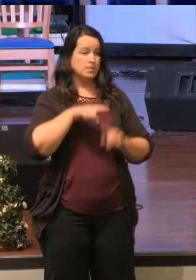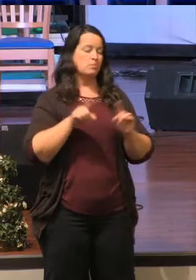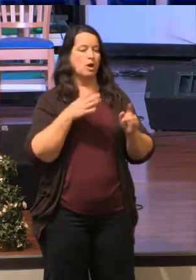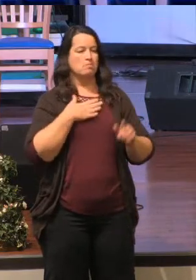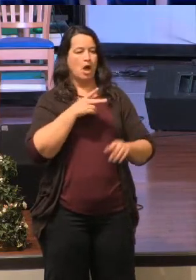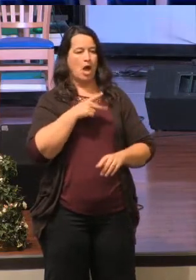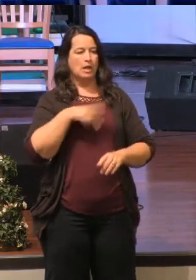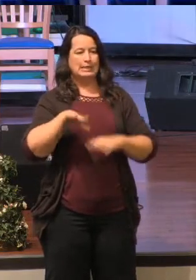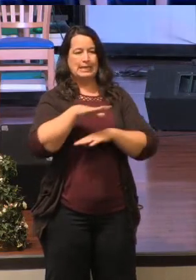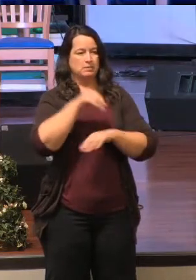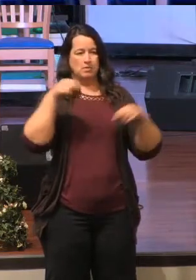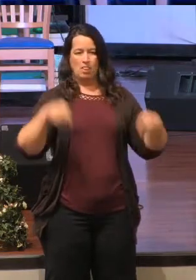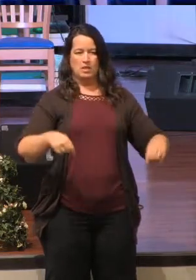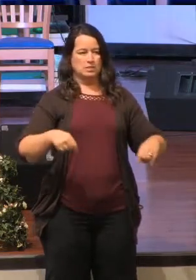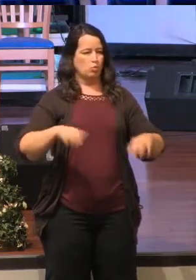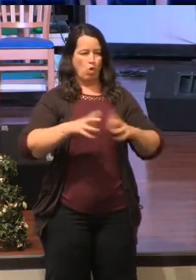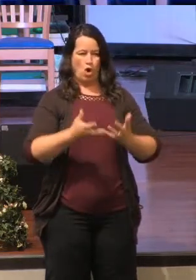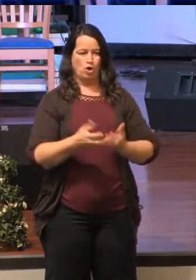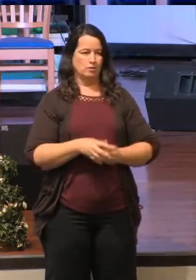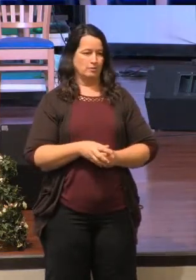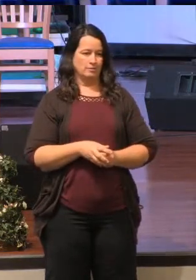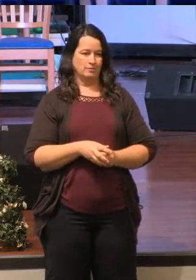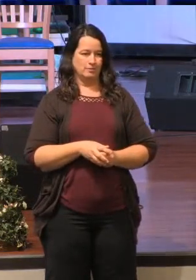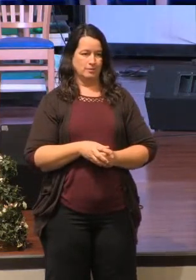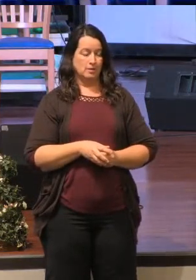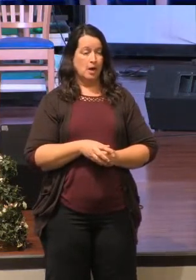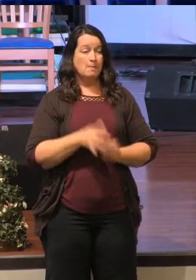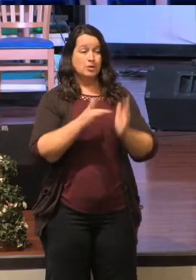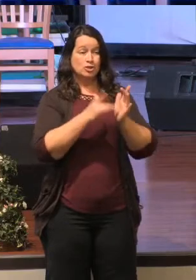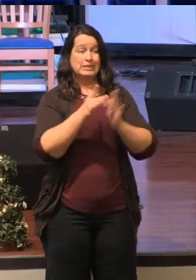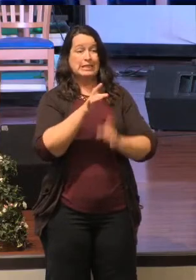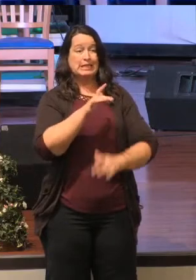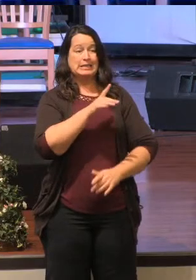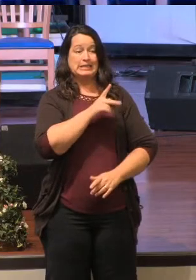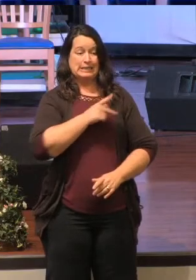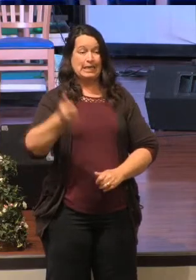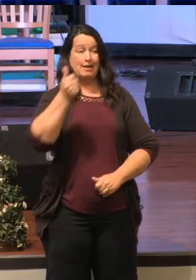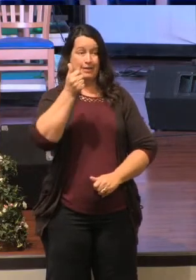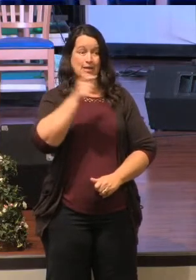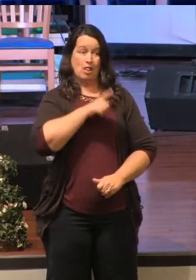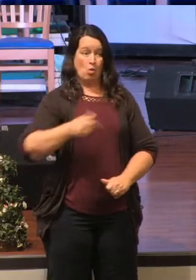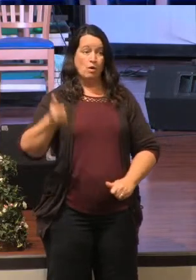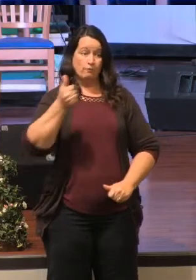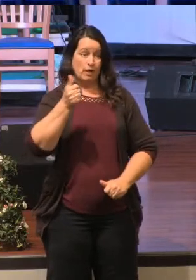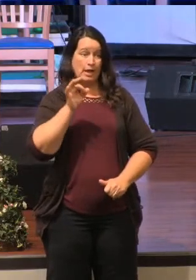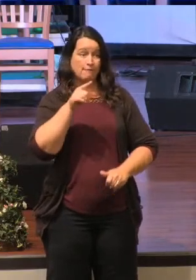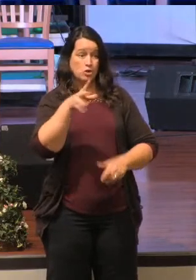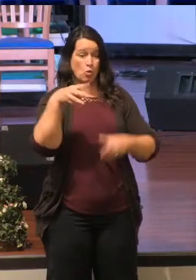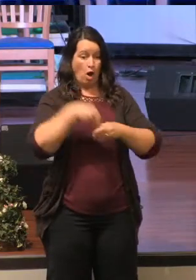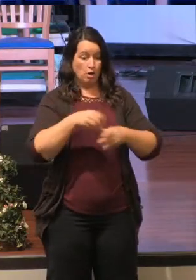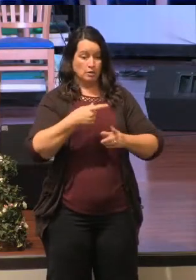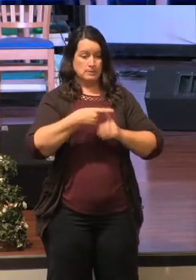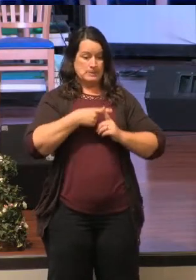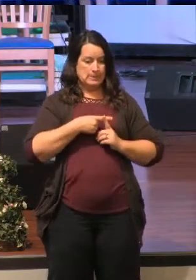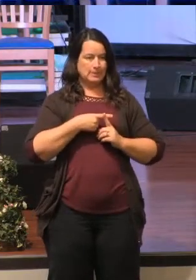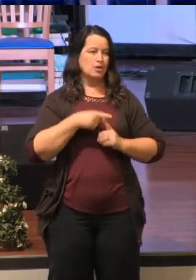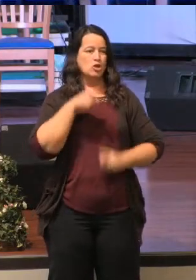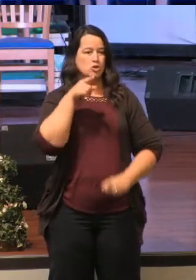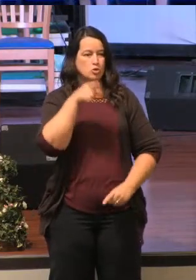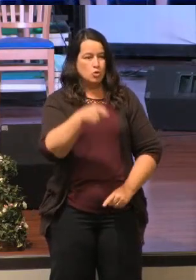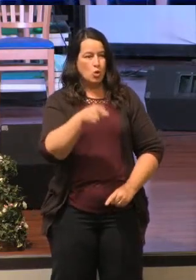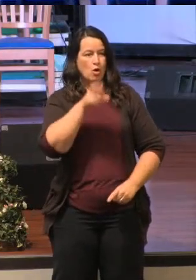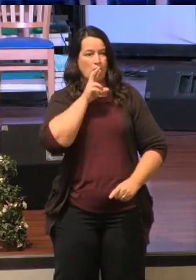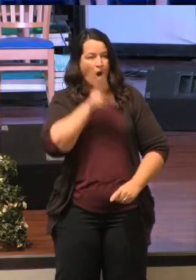of this world. But he is the King of Kings and he is the Lord of Lords. And if you are in him, baby,